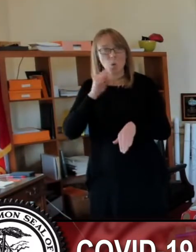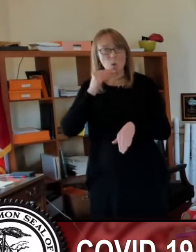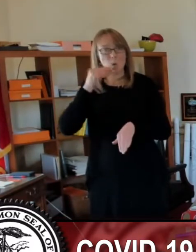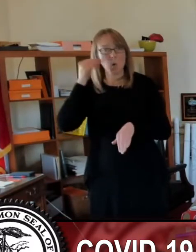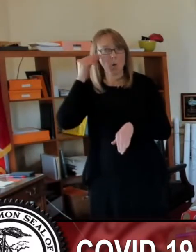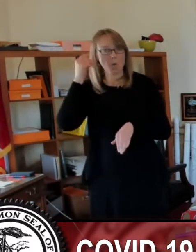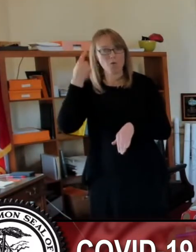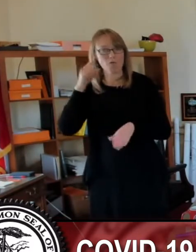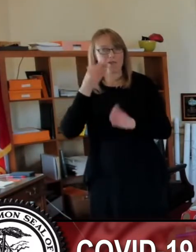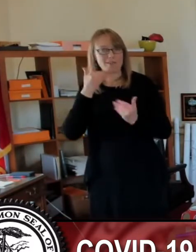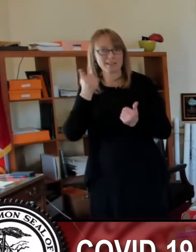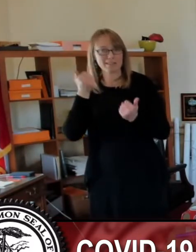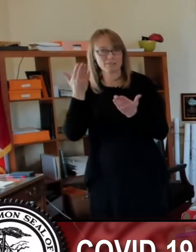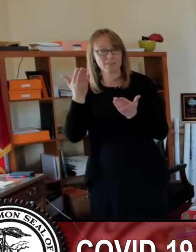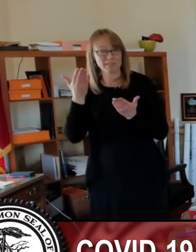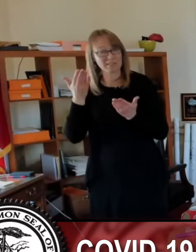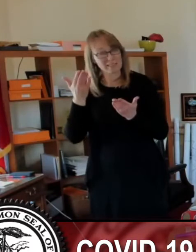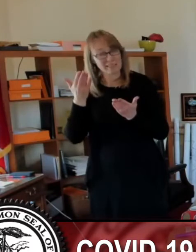know that.